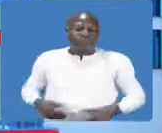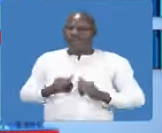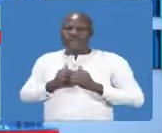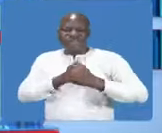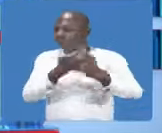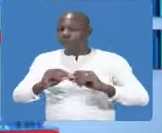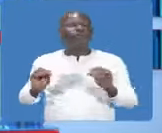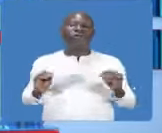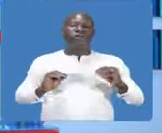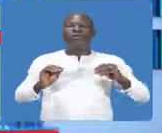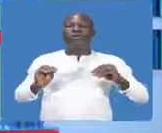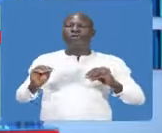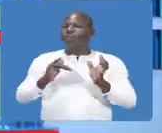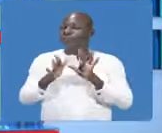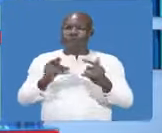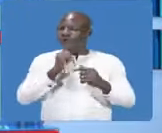and tessa our Bible.